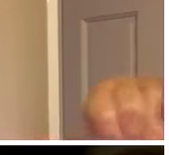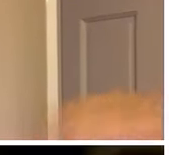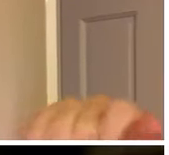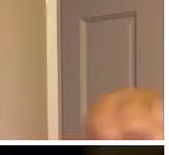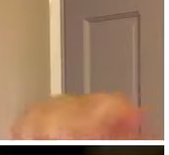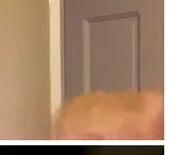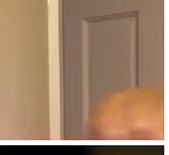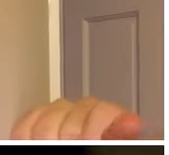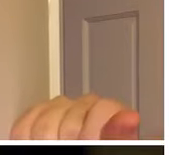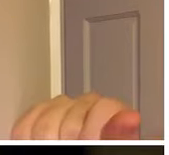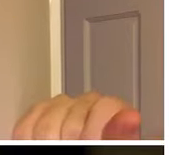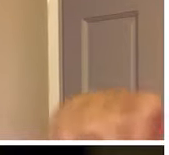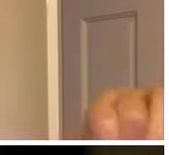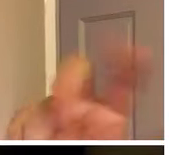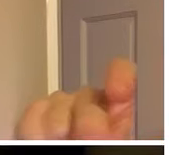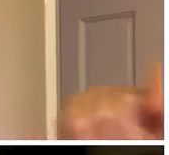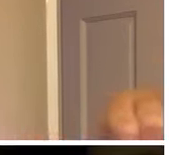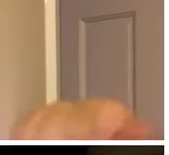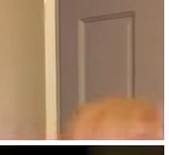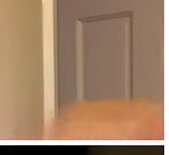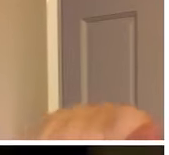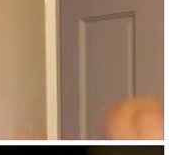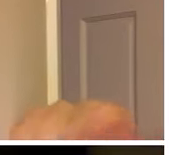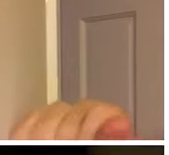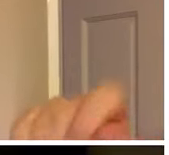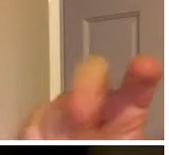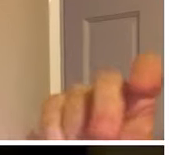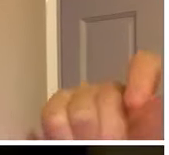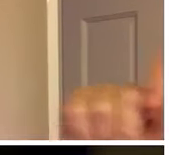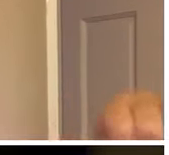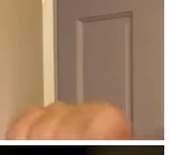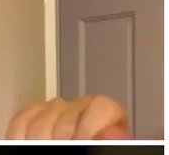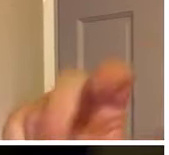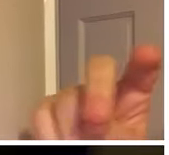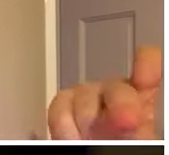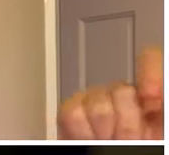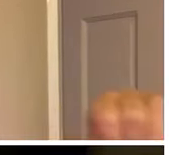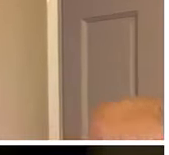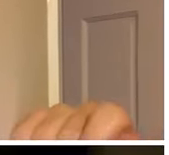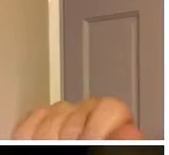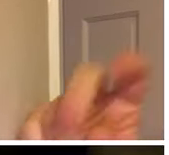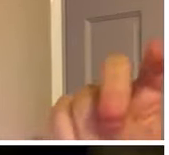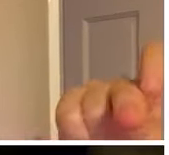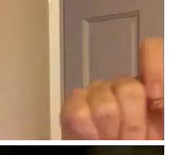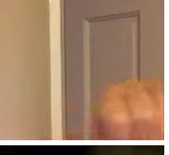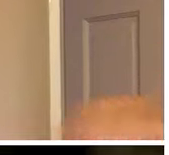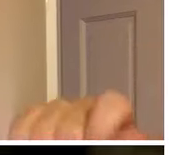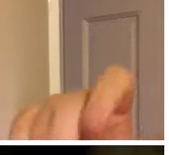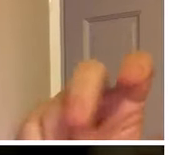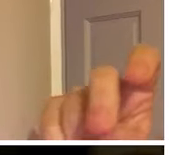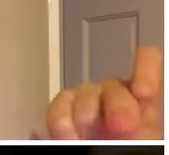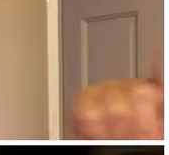I'll make the most of the minutes in love with no regrets